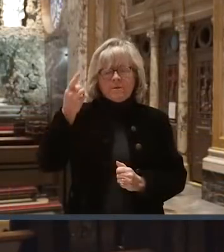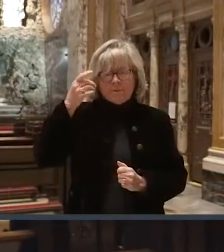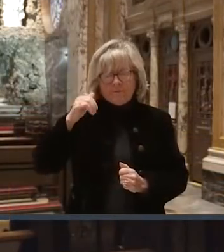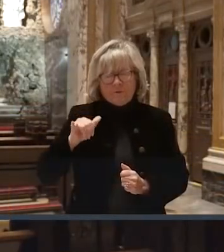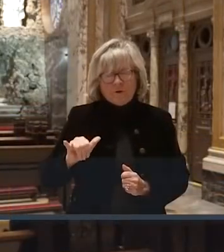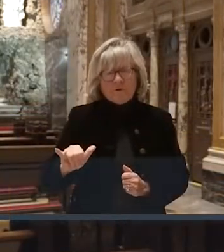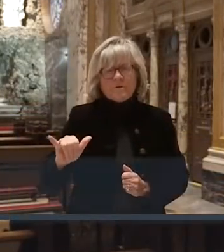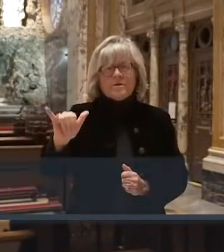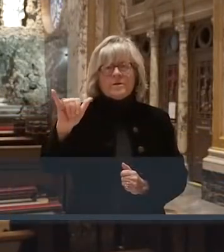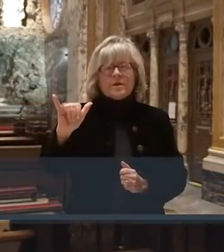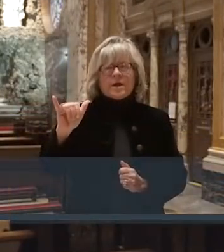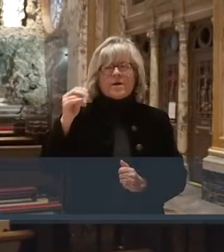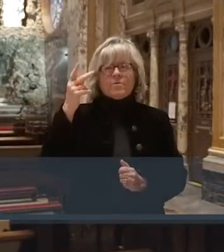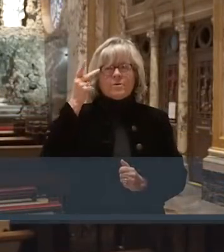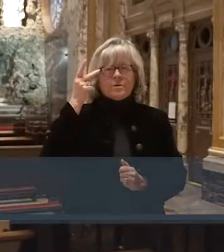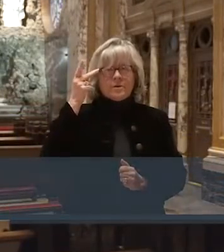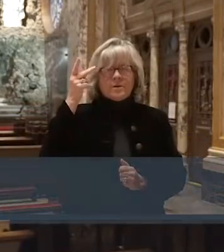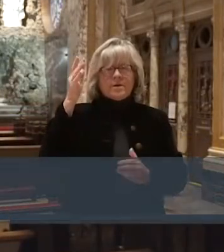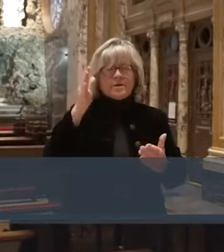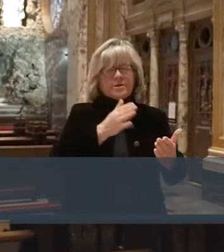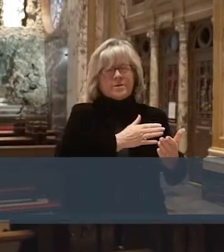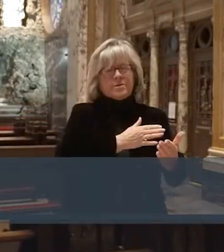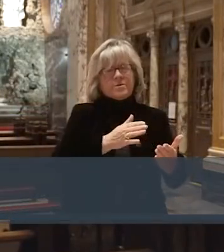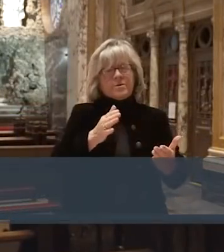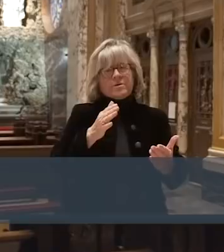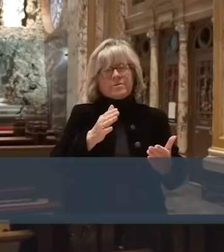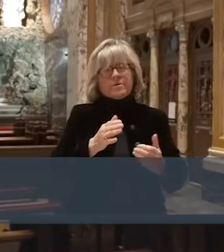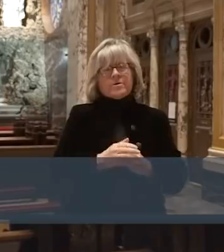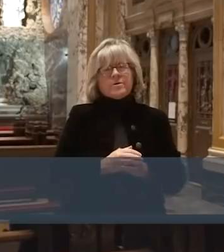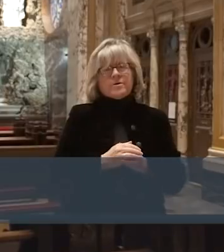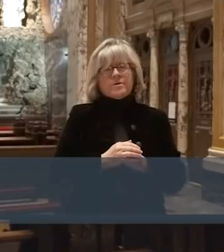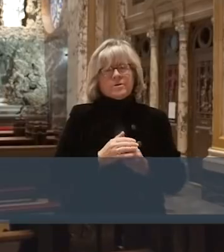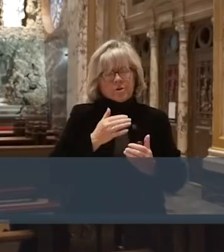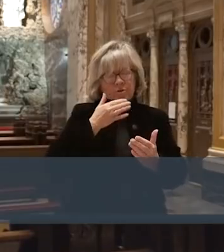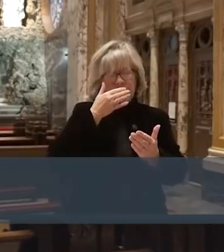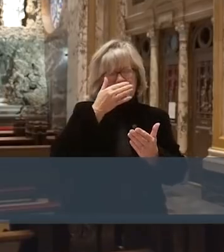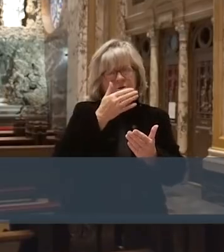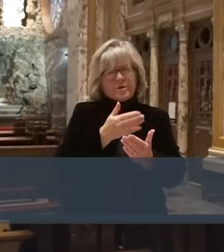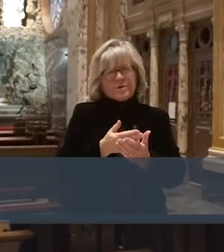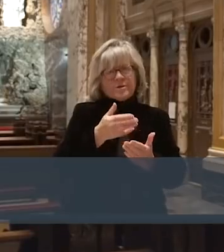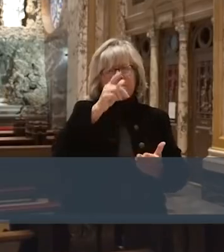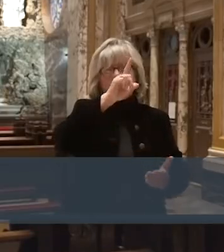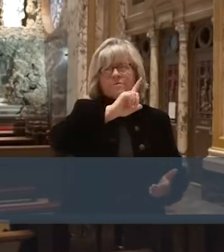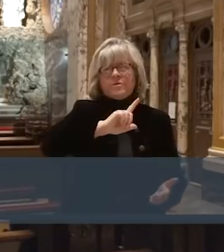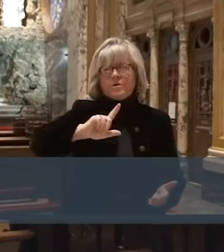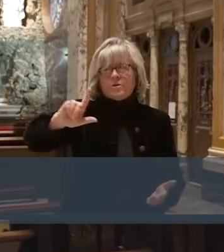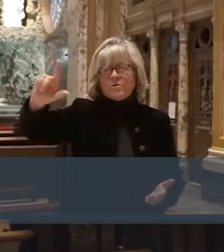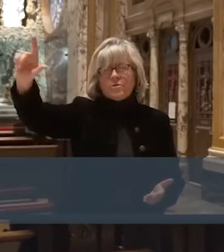Forever I will sing the goodness of the